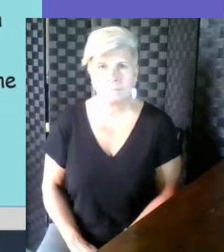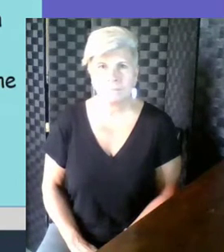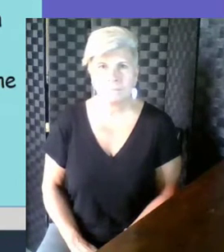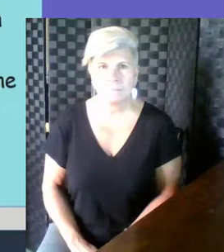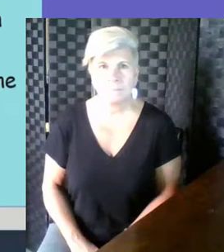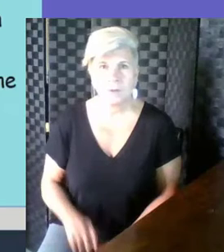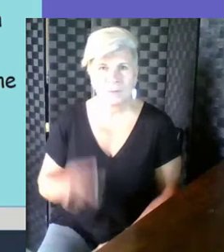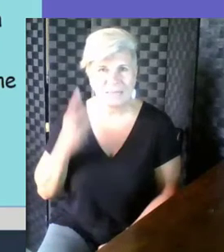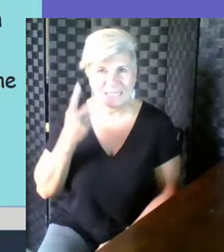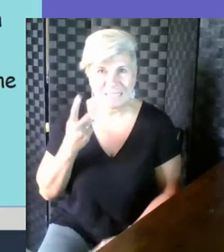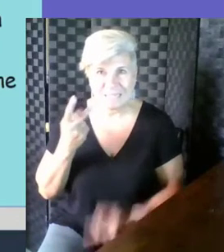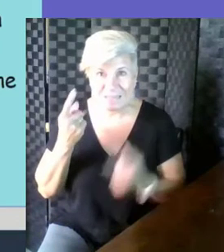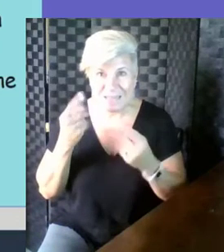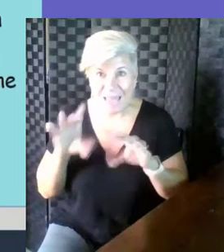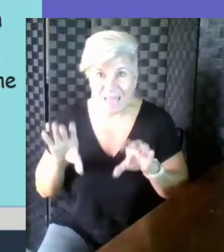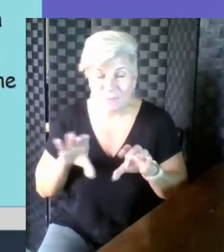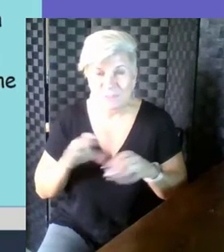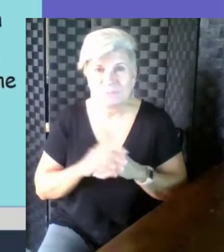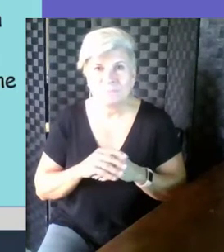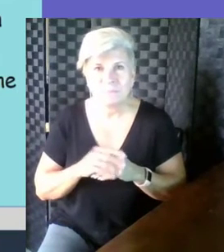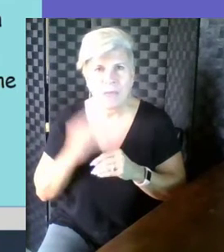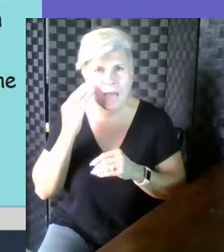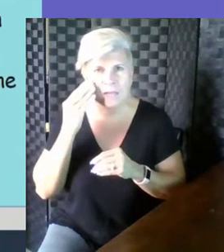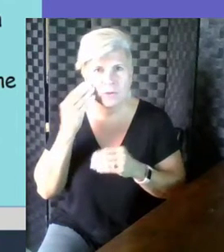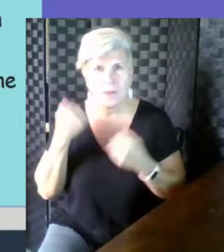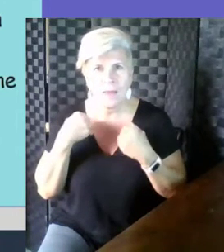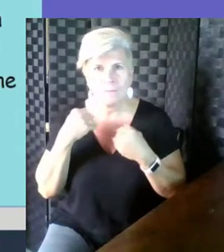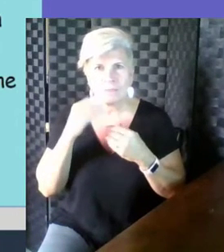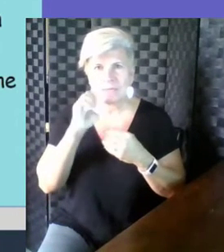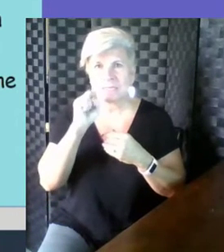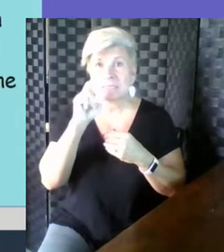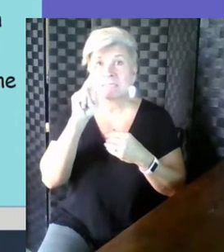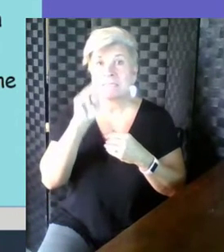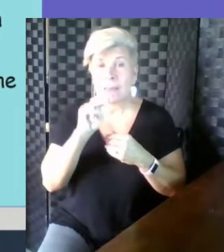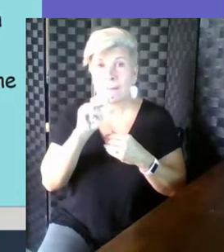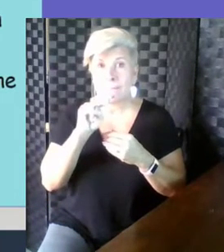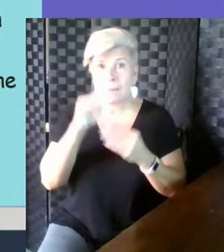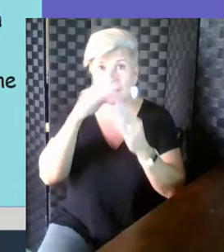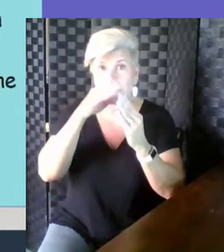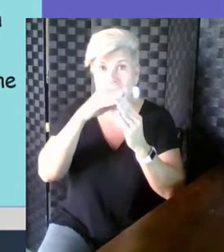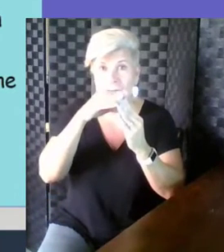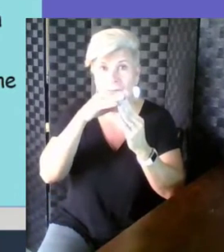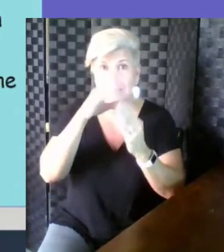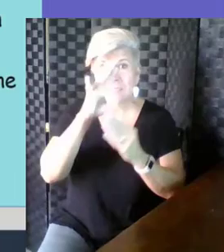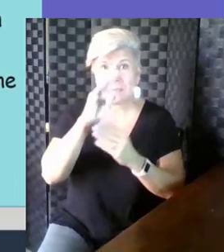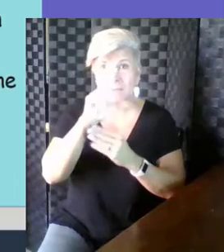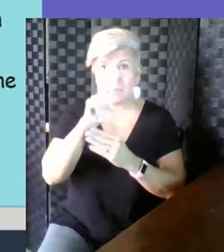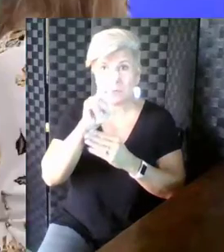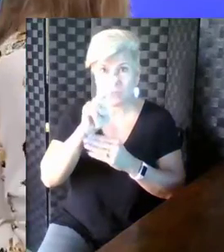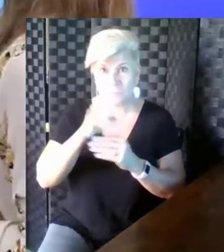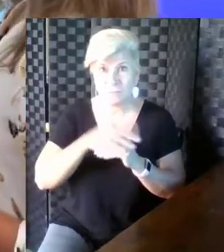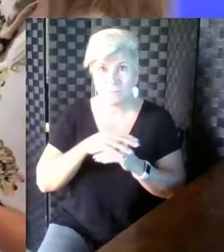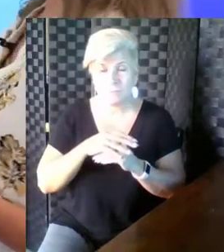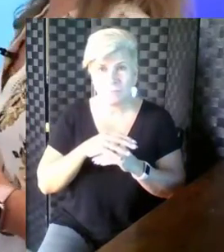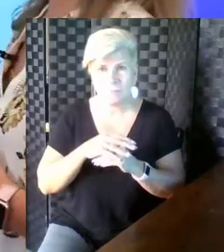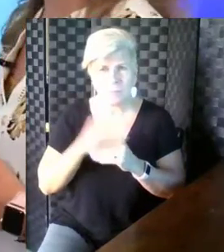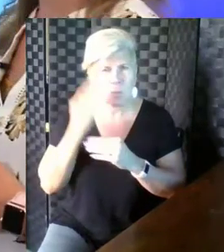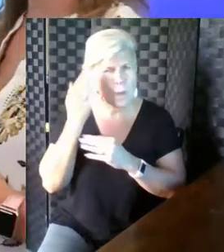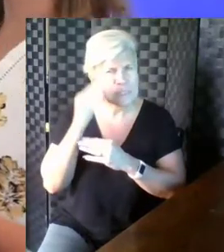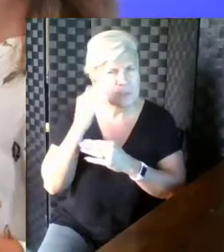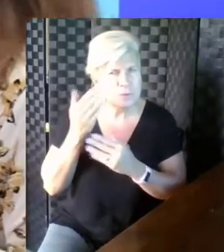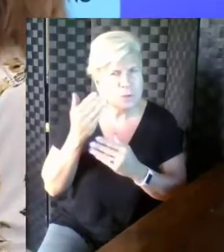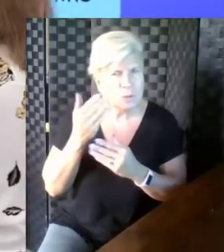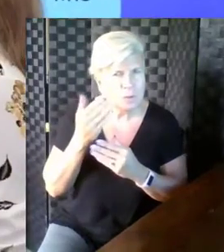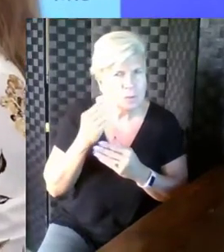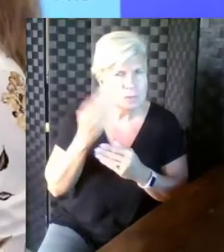All right, guys, let's see how you did. So I know that I have the sum at the top, which is that 732. But what I don't